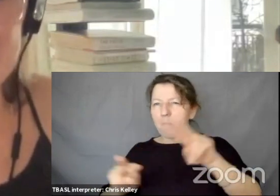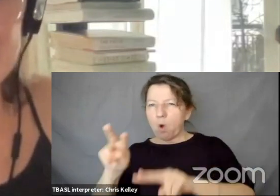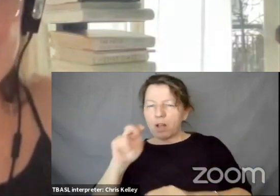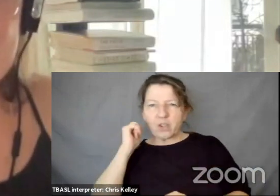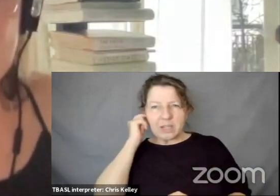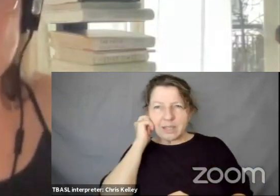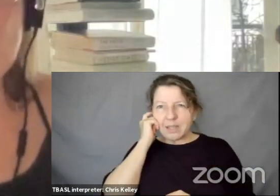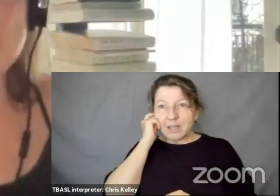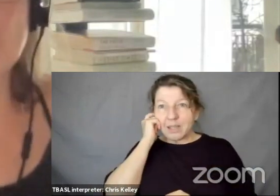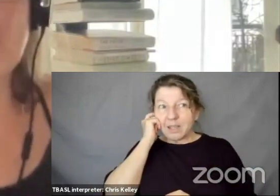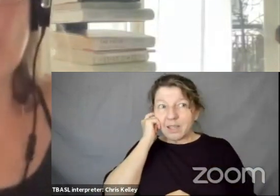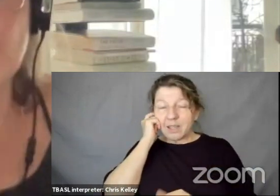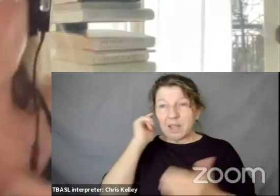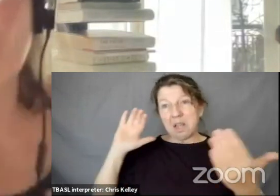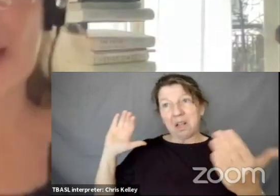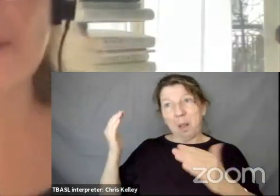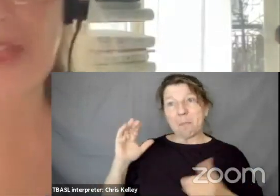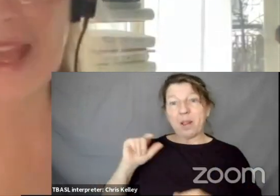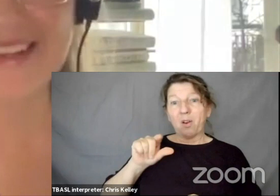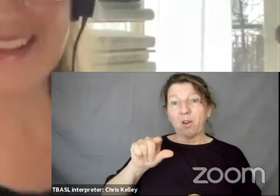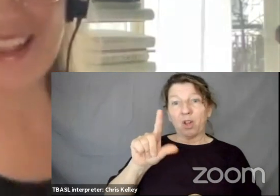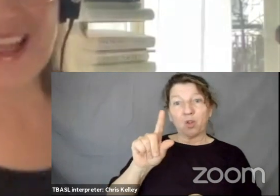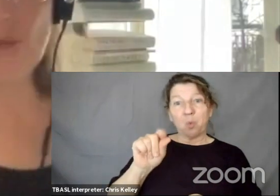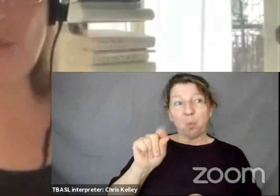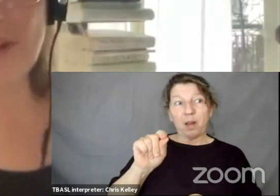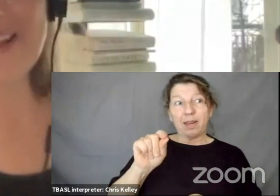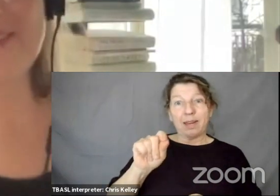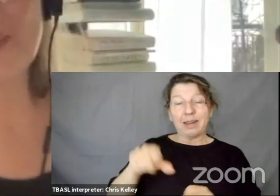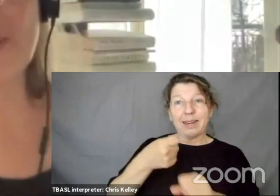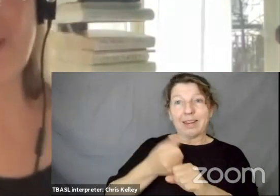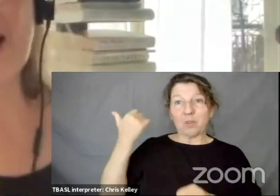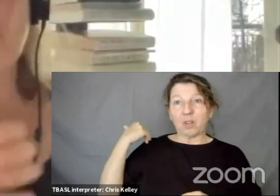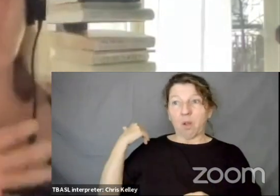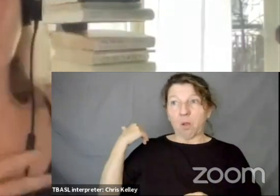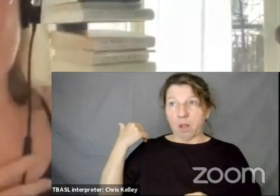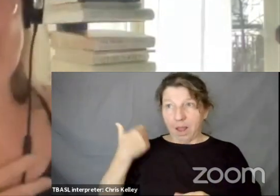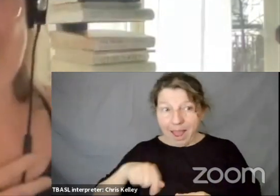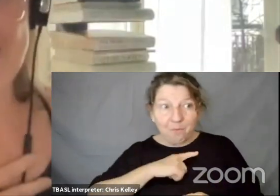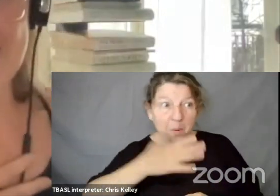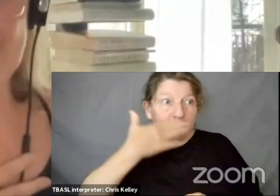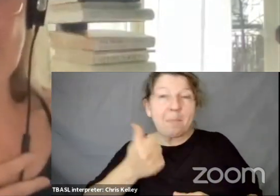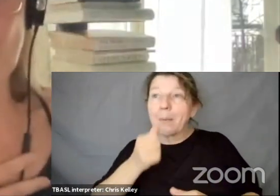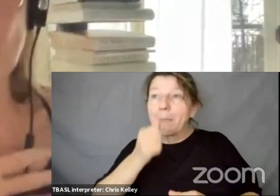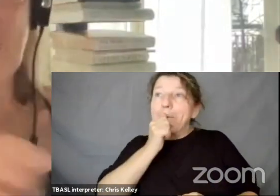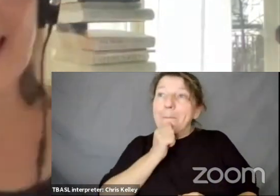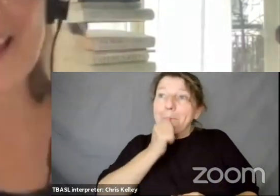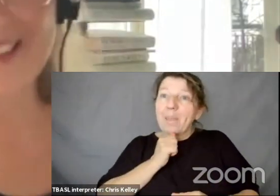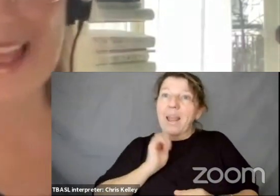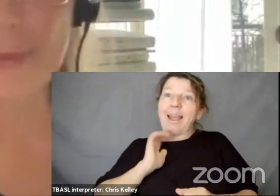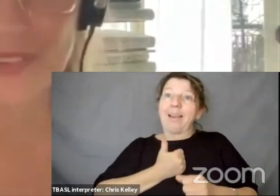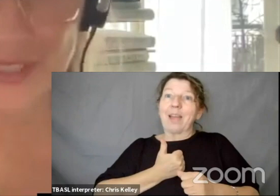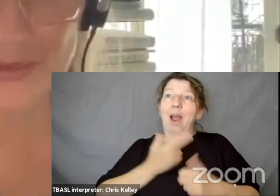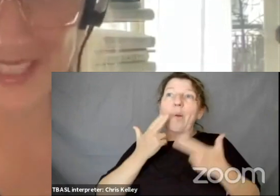really? James, your piece was so about that, and I personally got the sense that you